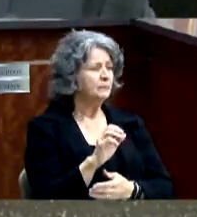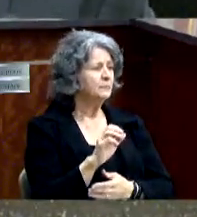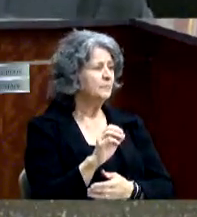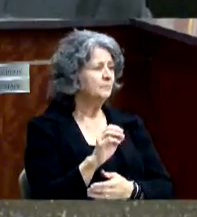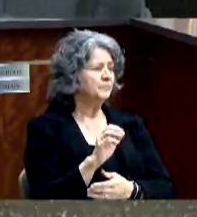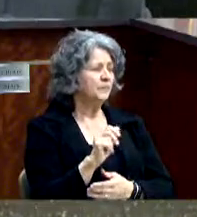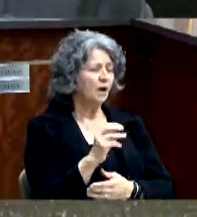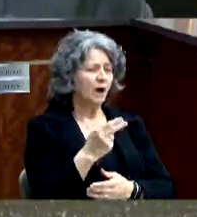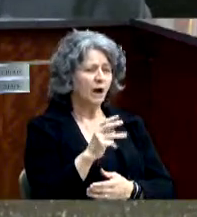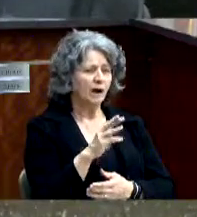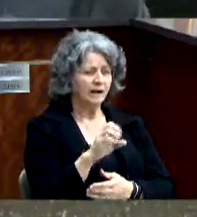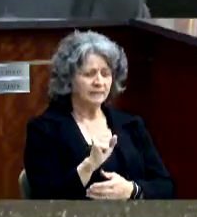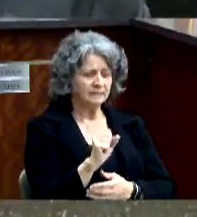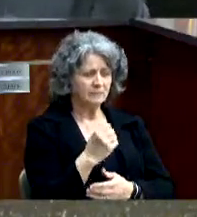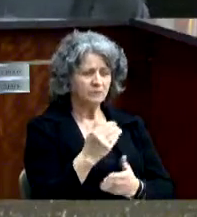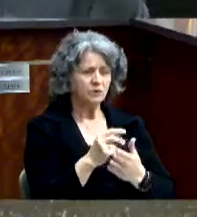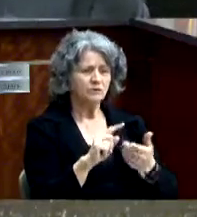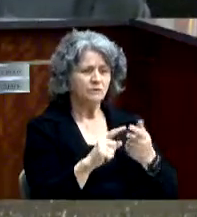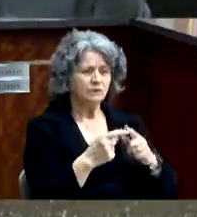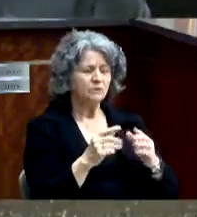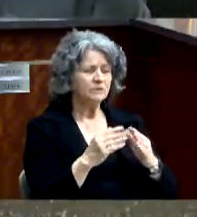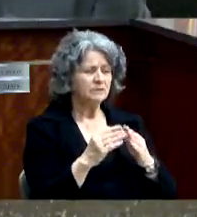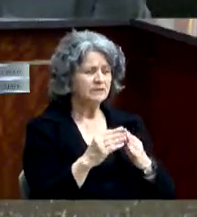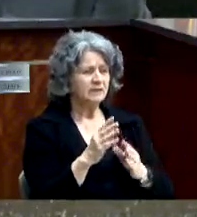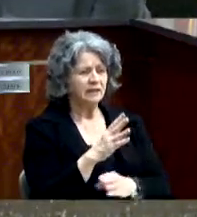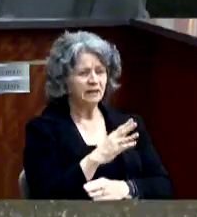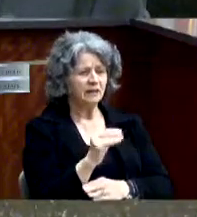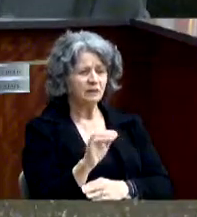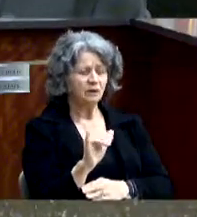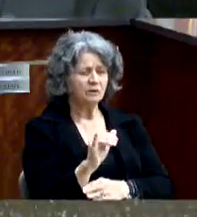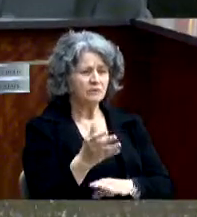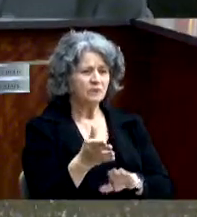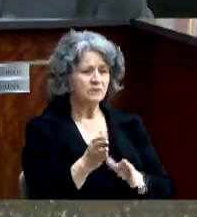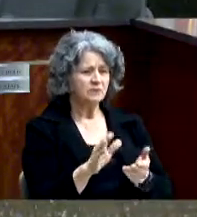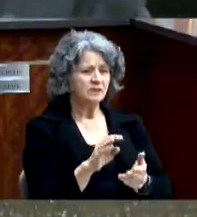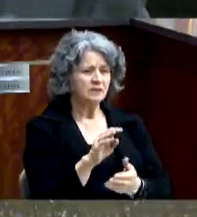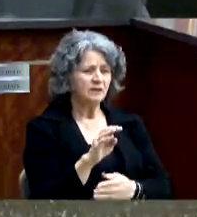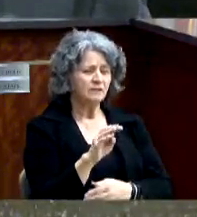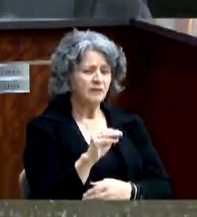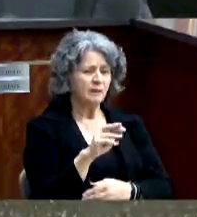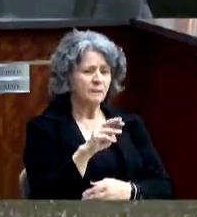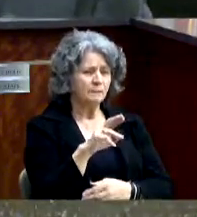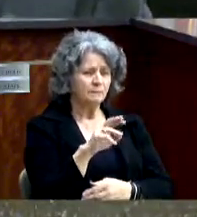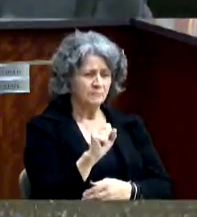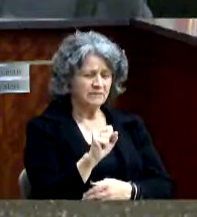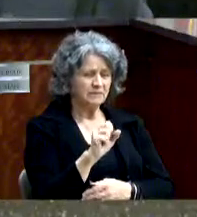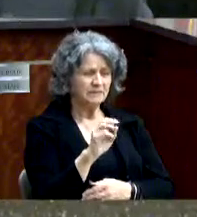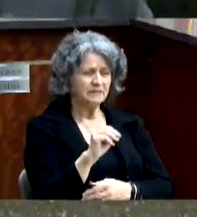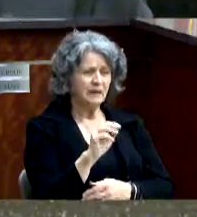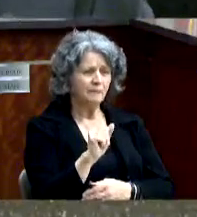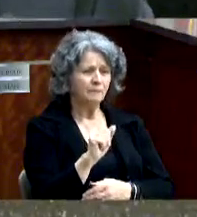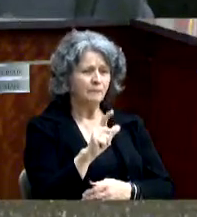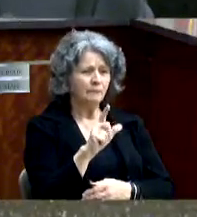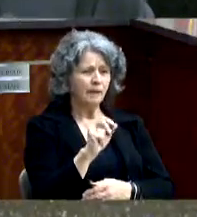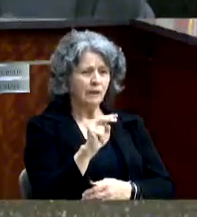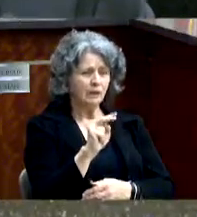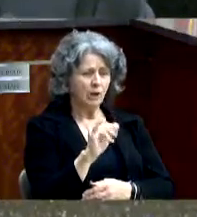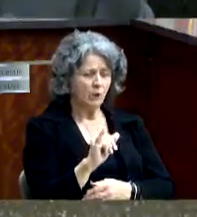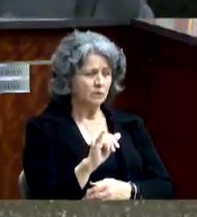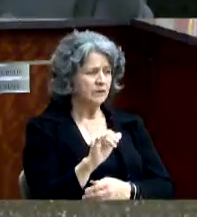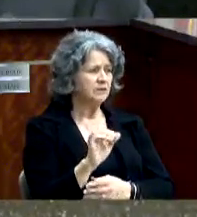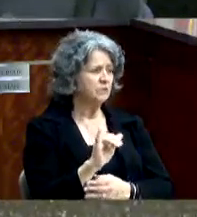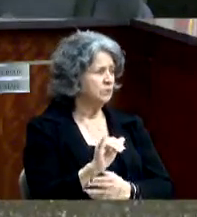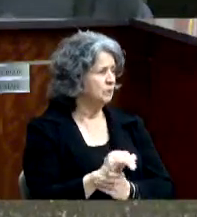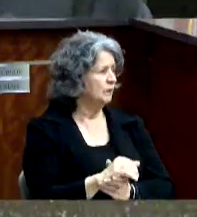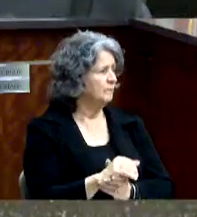Association, a very good friend here to the city, and the passing of Mrs. Maloney, Tim Maloney's mother, as well. Let